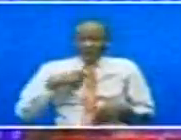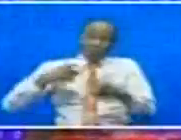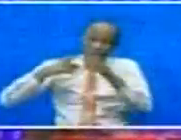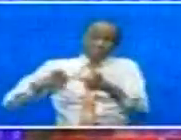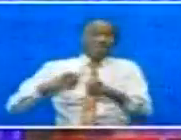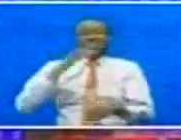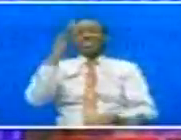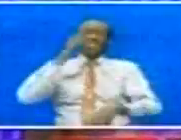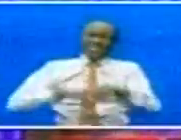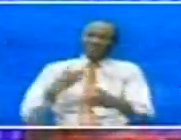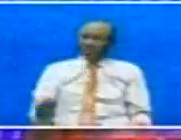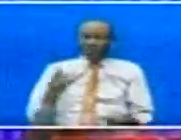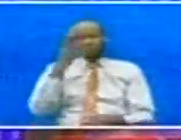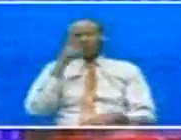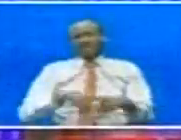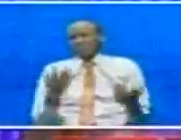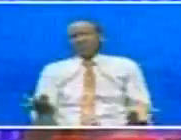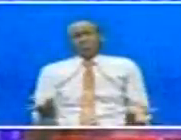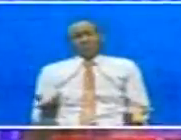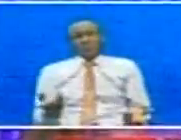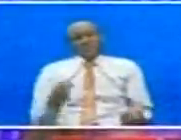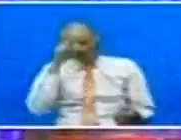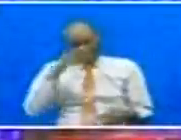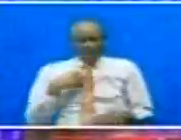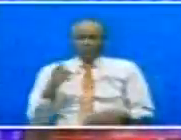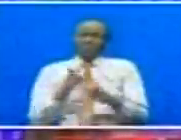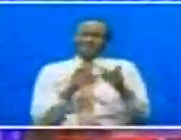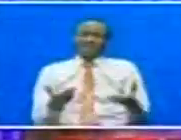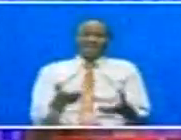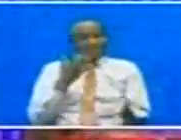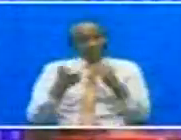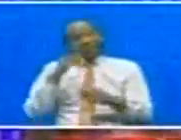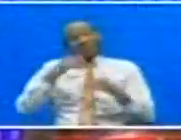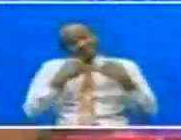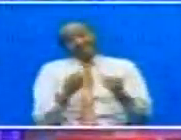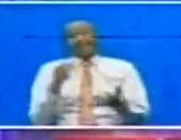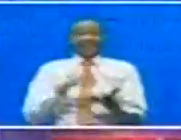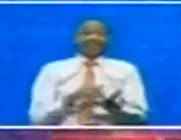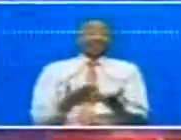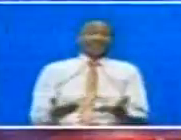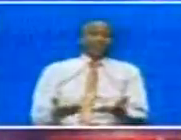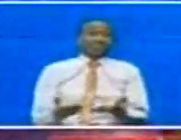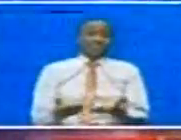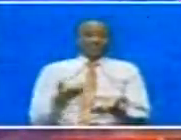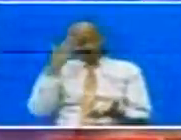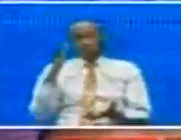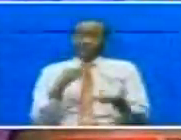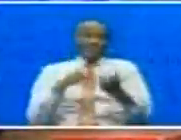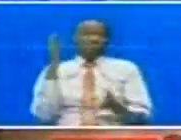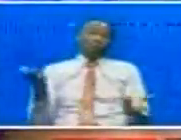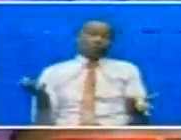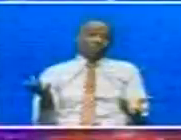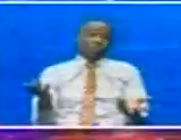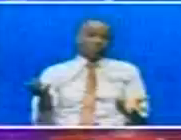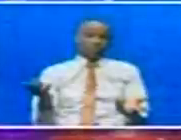attacked three times or four times. And probably they've thwarted more than more attacks than we know, than they've